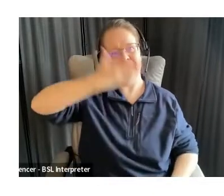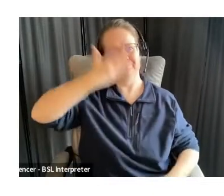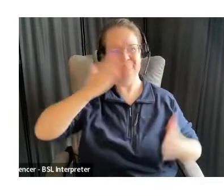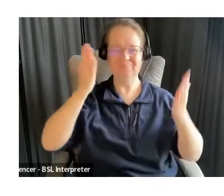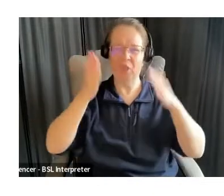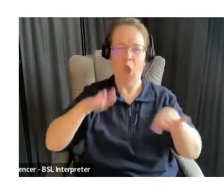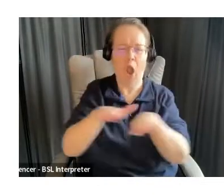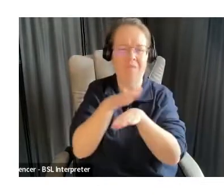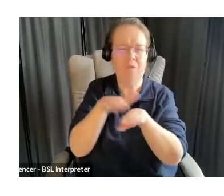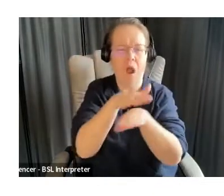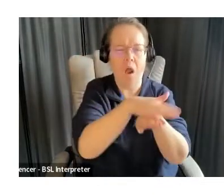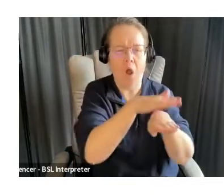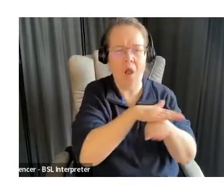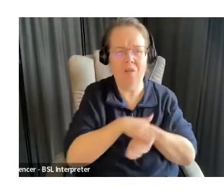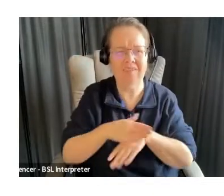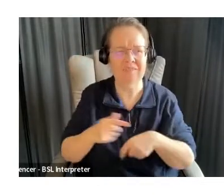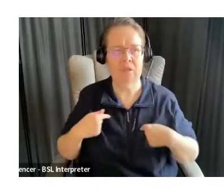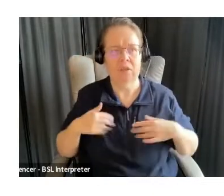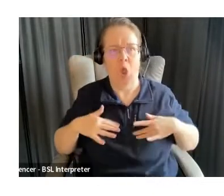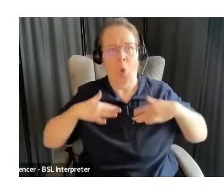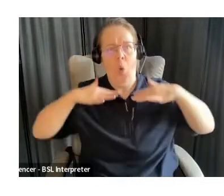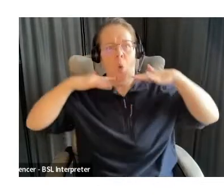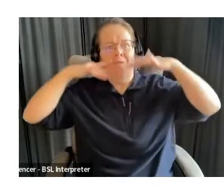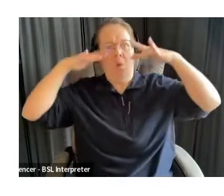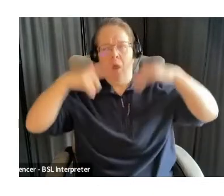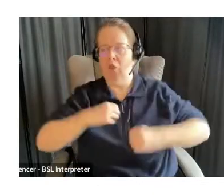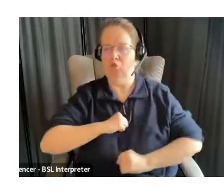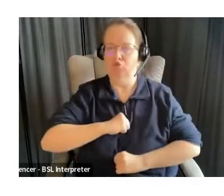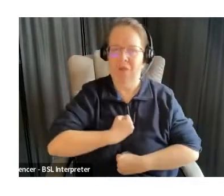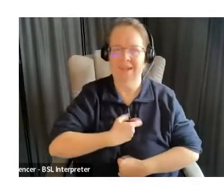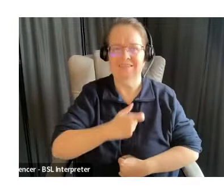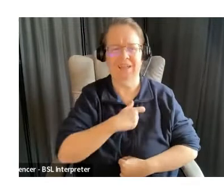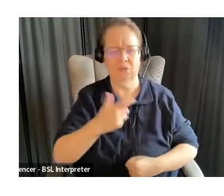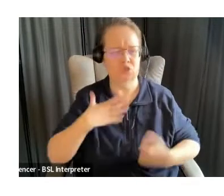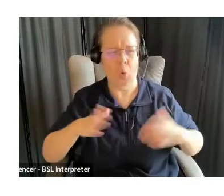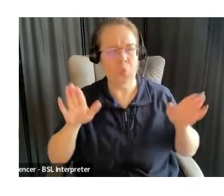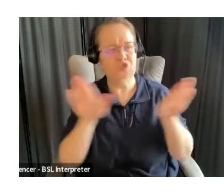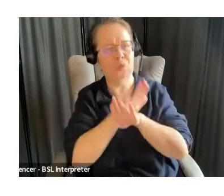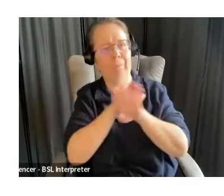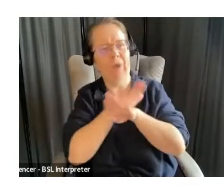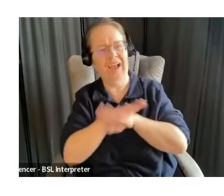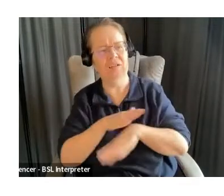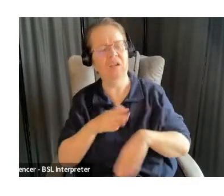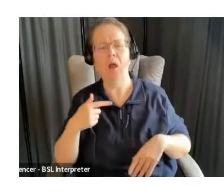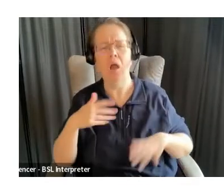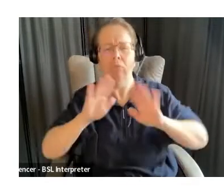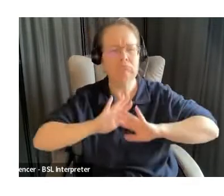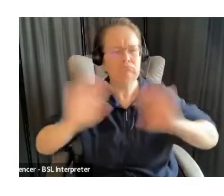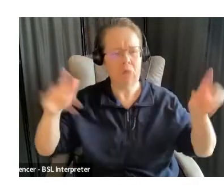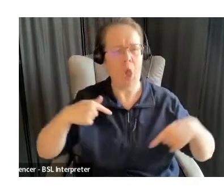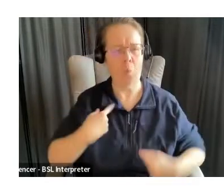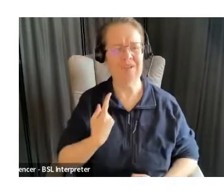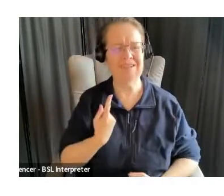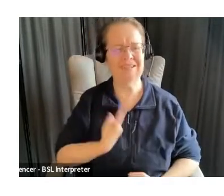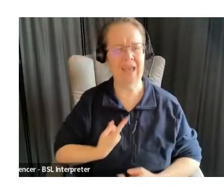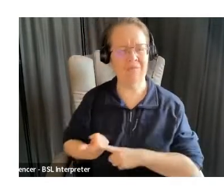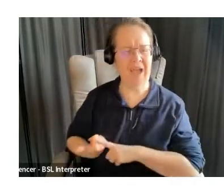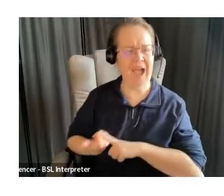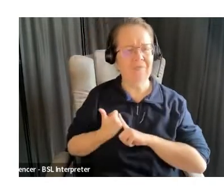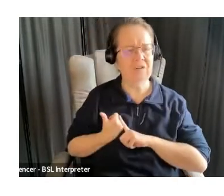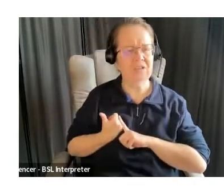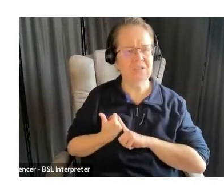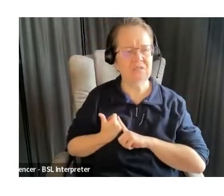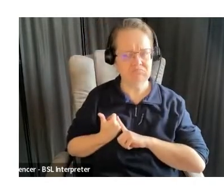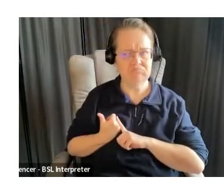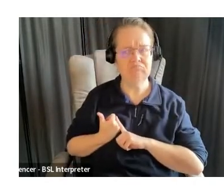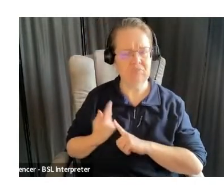up maybe my overwhelm or my stress or my anxiety. So you know what? I'm going to self-advocate for myself, but I'm going to get to know who